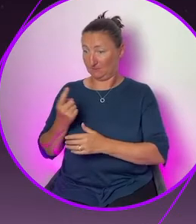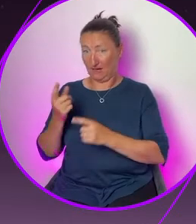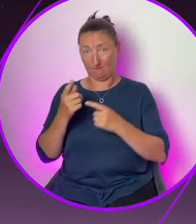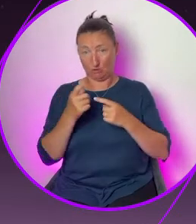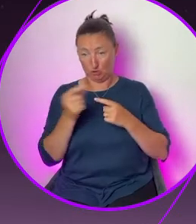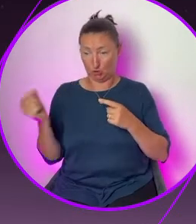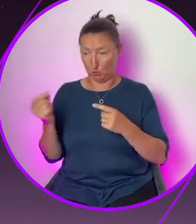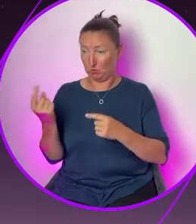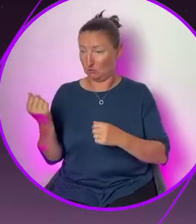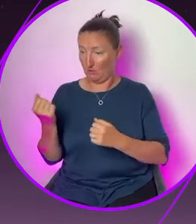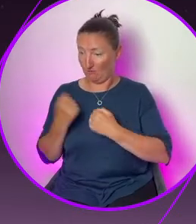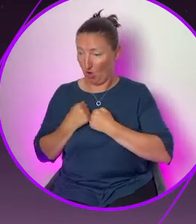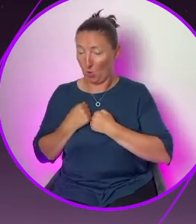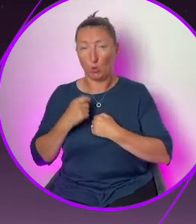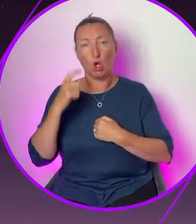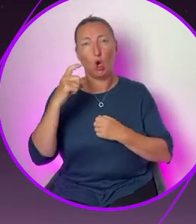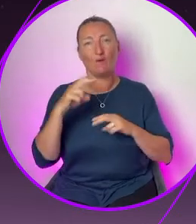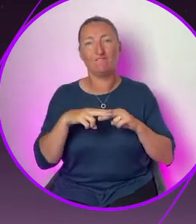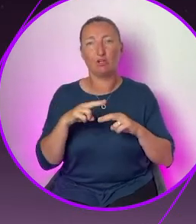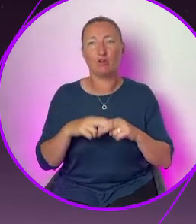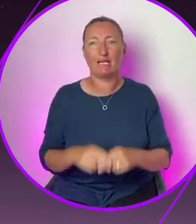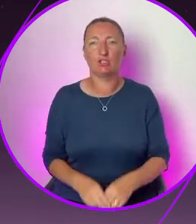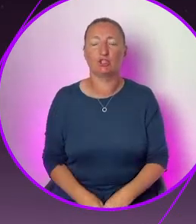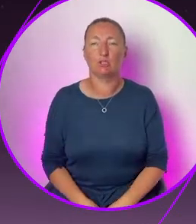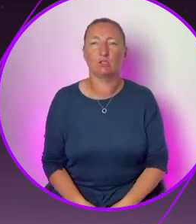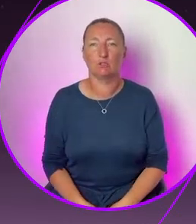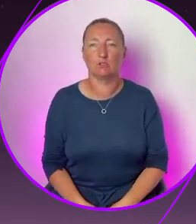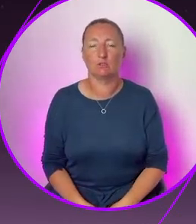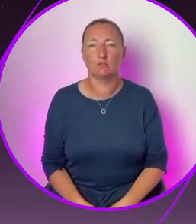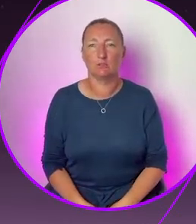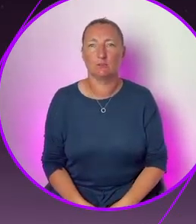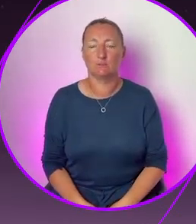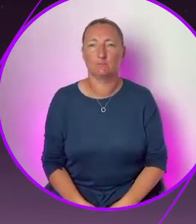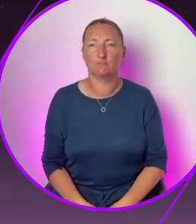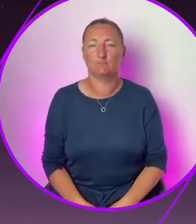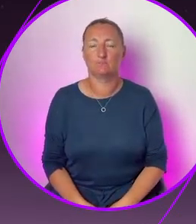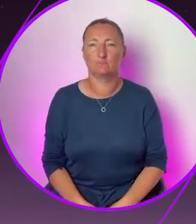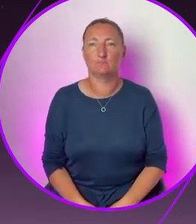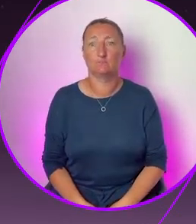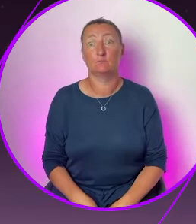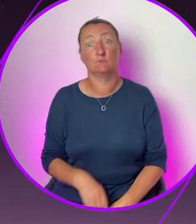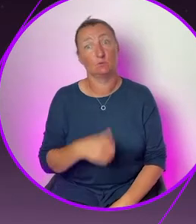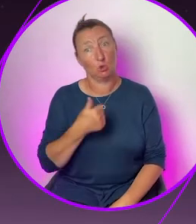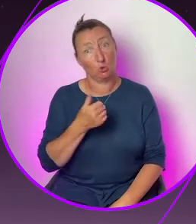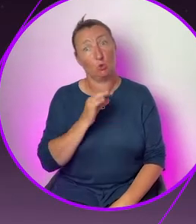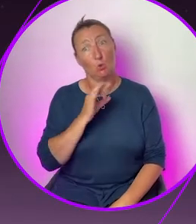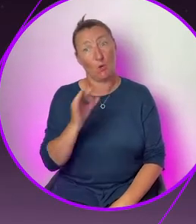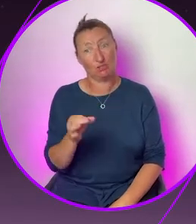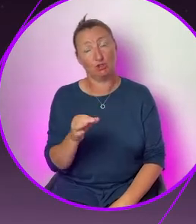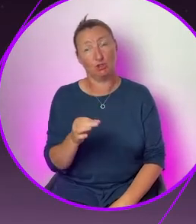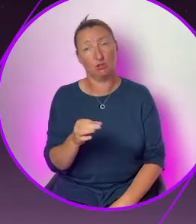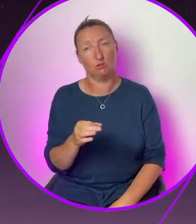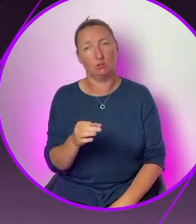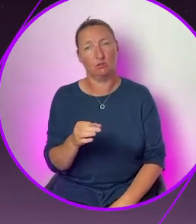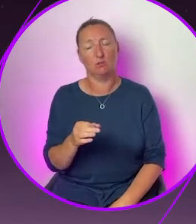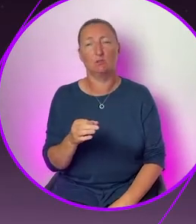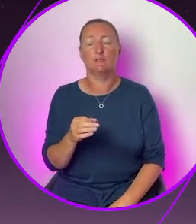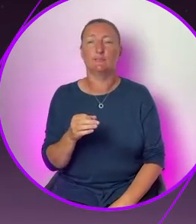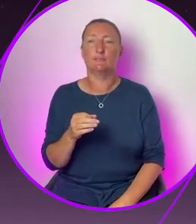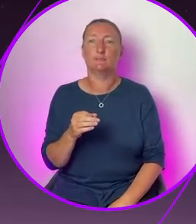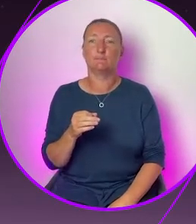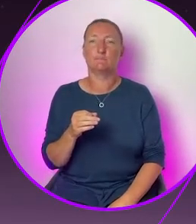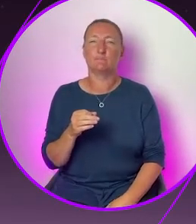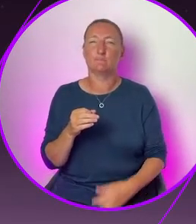I think it's a good question. It's a good question. So Yeah. I think a lot of what we're describing here with